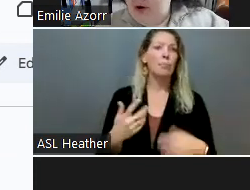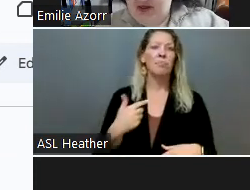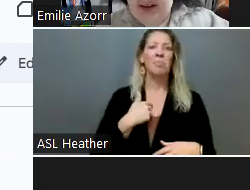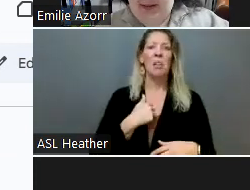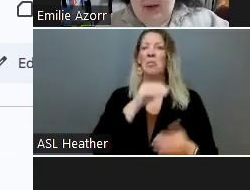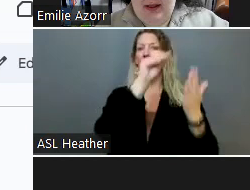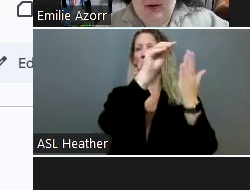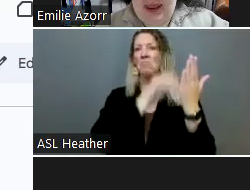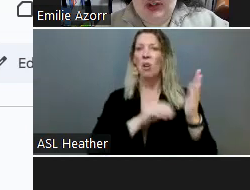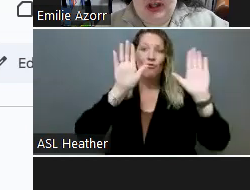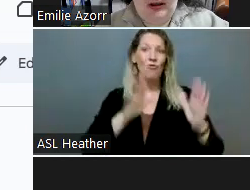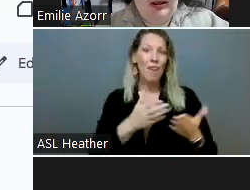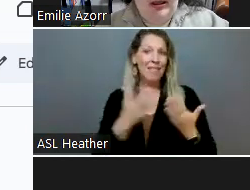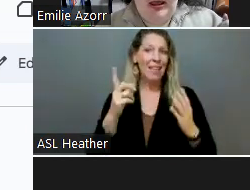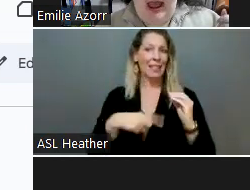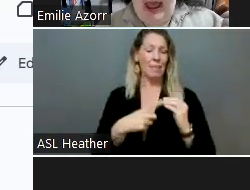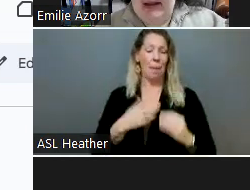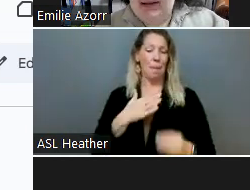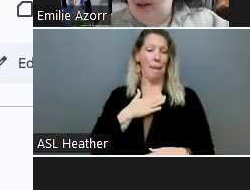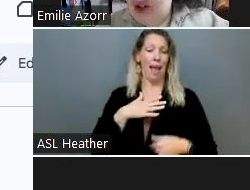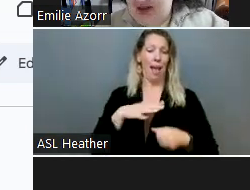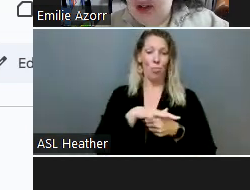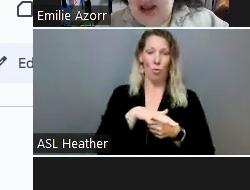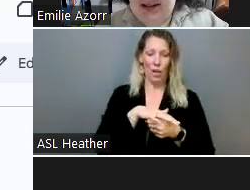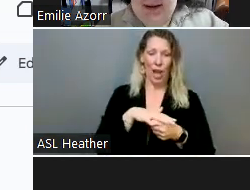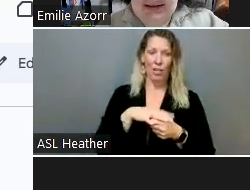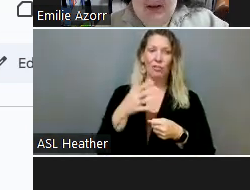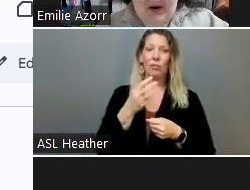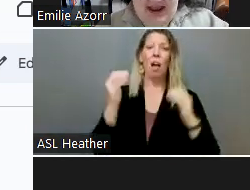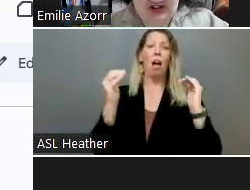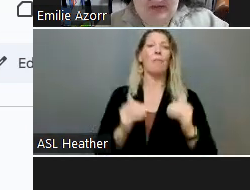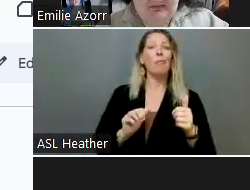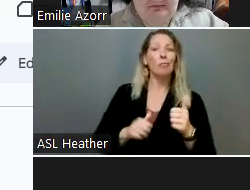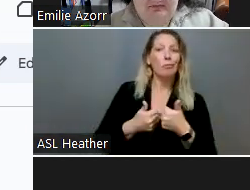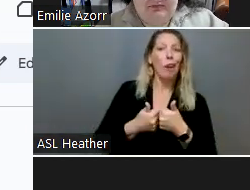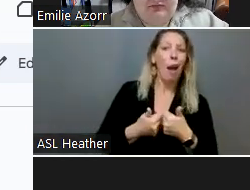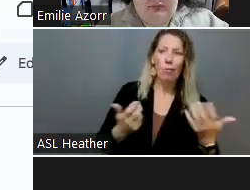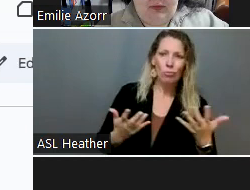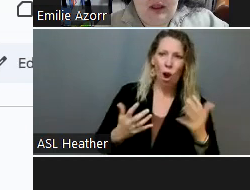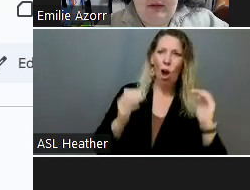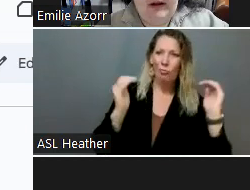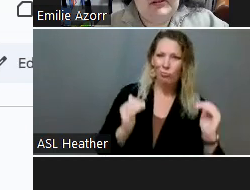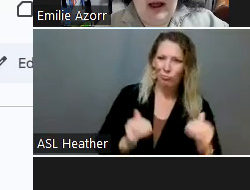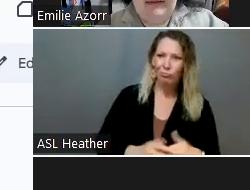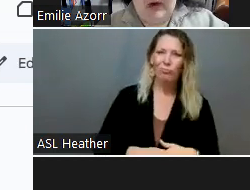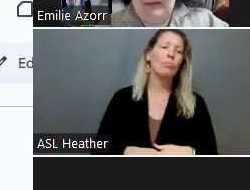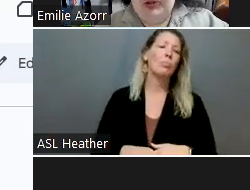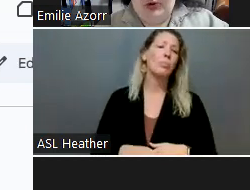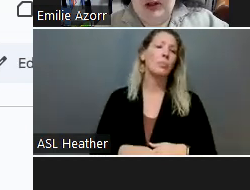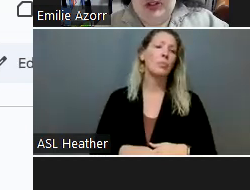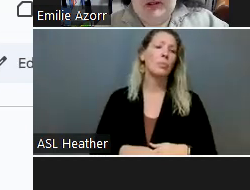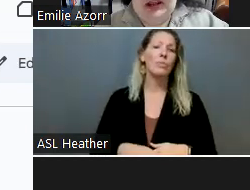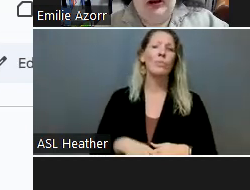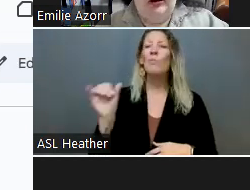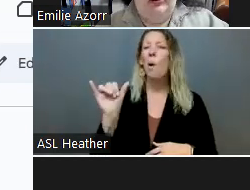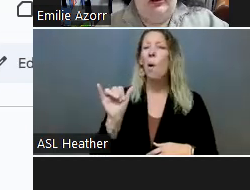of the really great things about my location and some of the challenging aspects of the location. They also have some